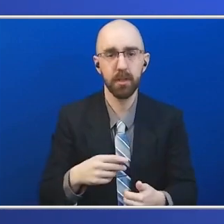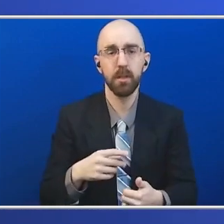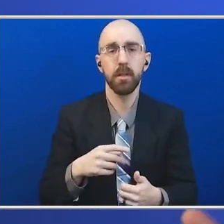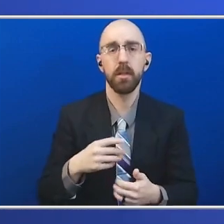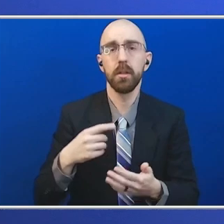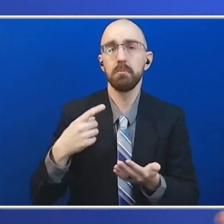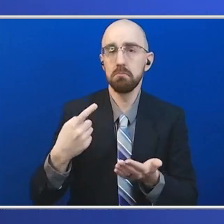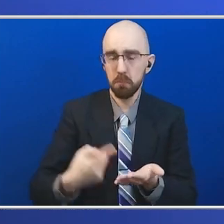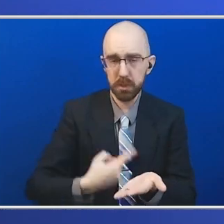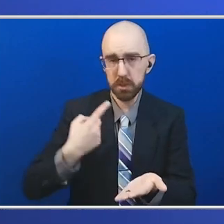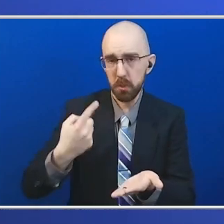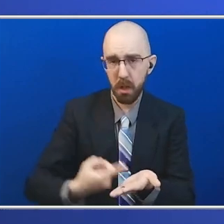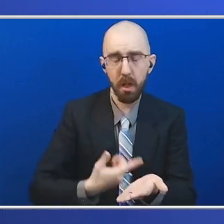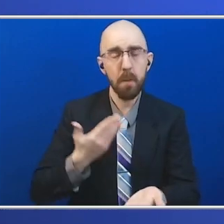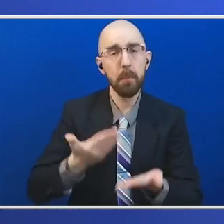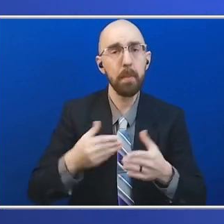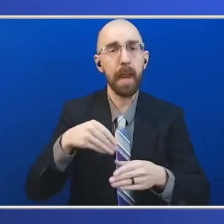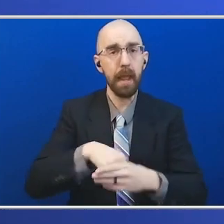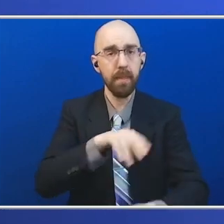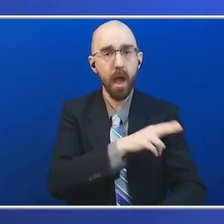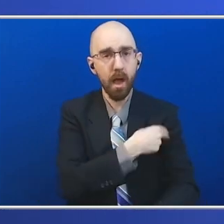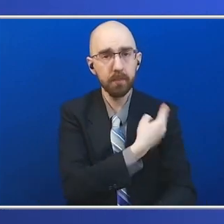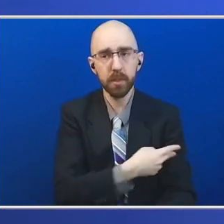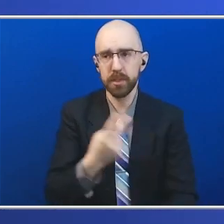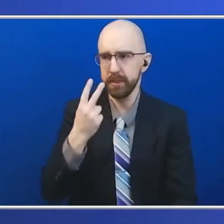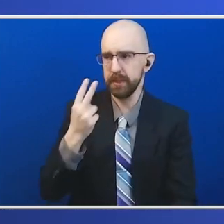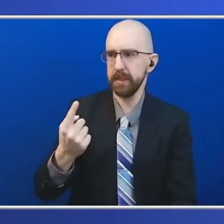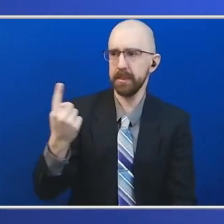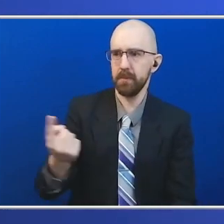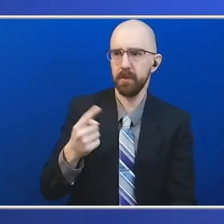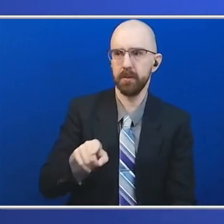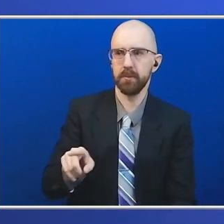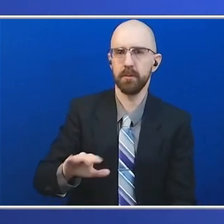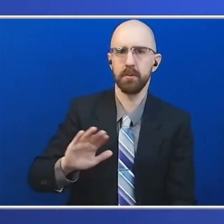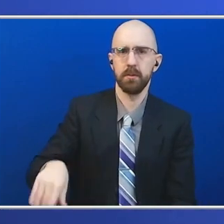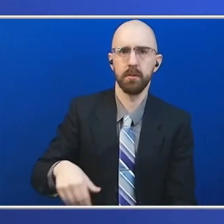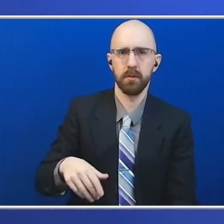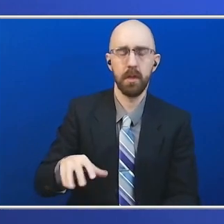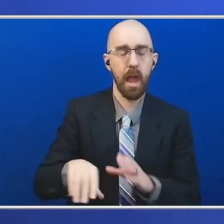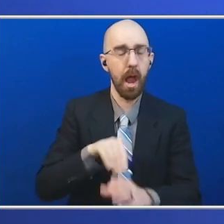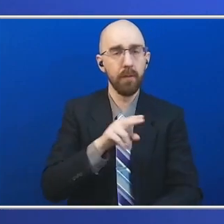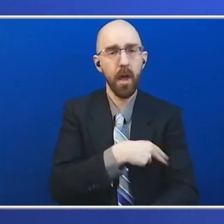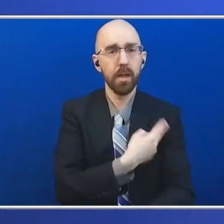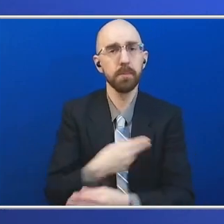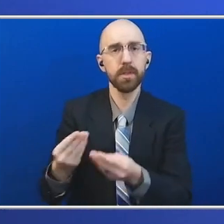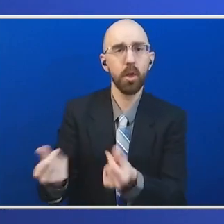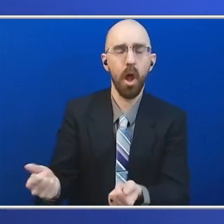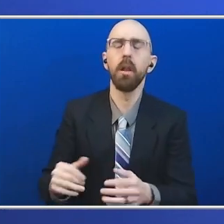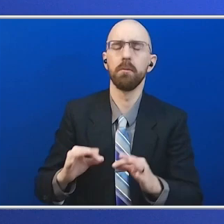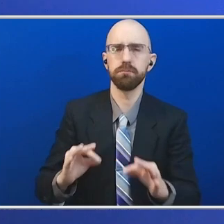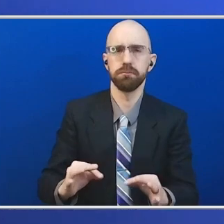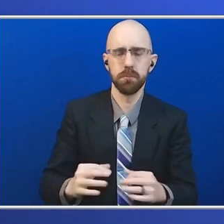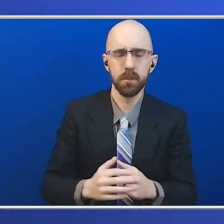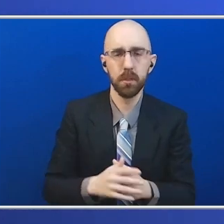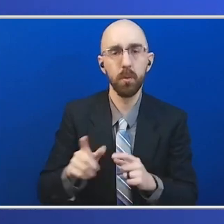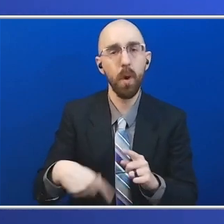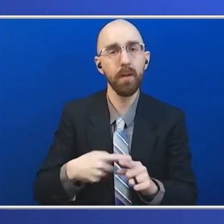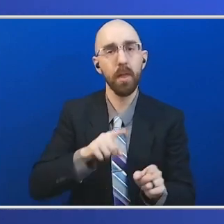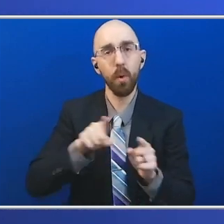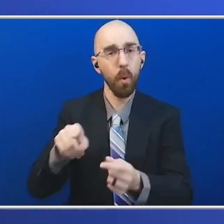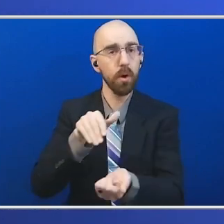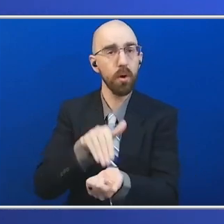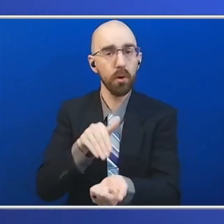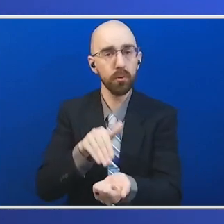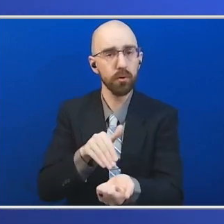Maybe they're in the hospital, they see certain things, and once they go out of the hospital, they are not. When they go to the physician, they don't know if that's related